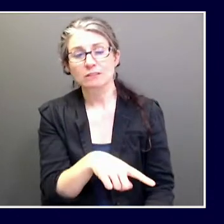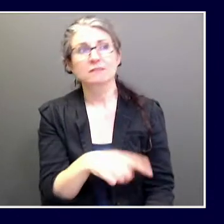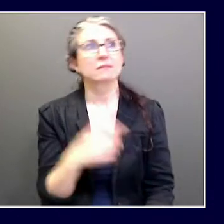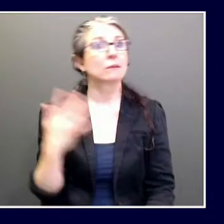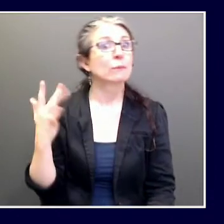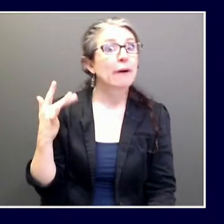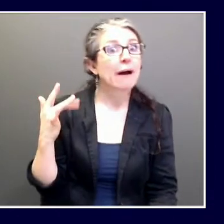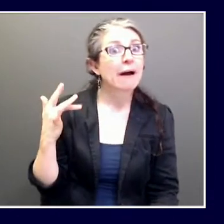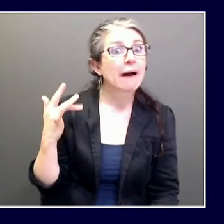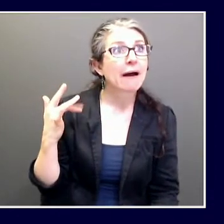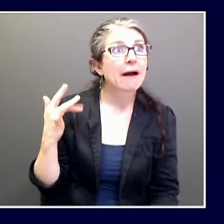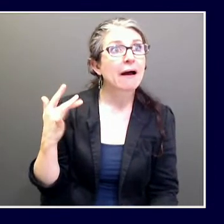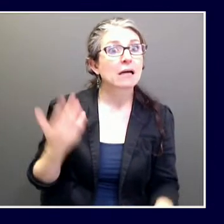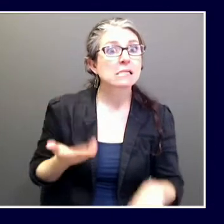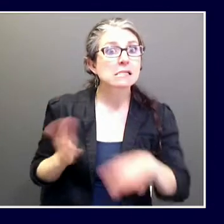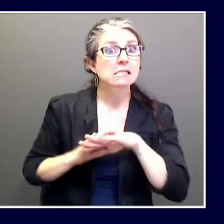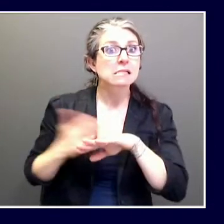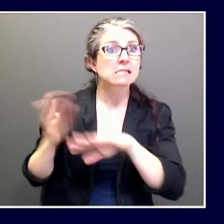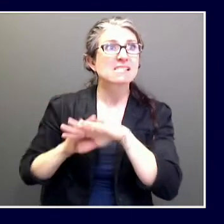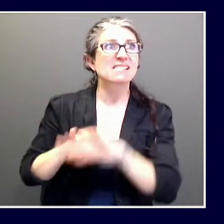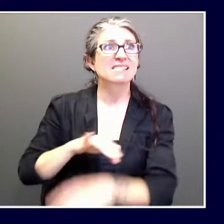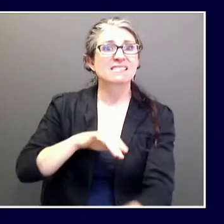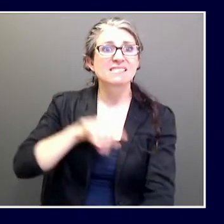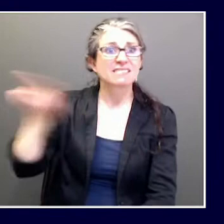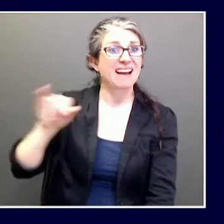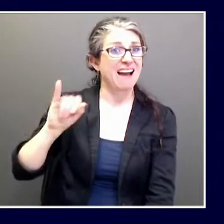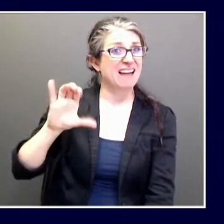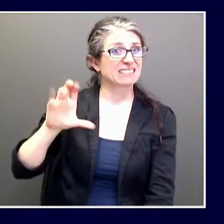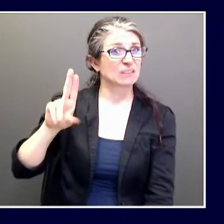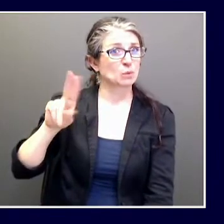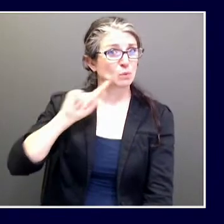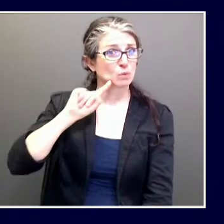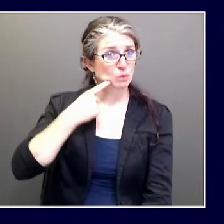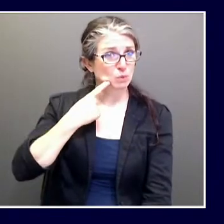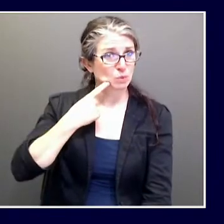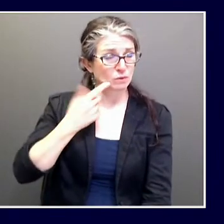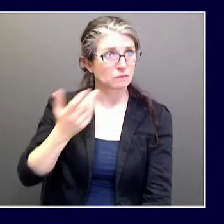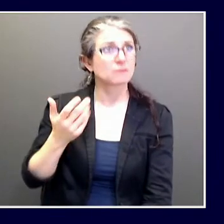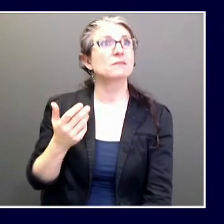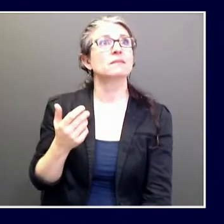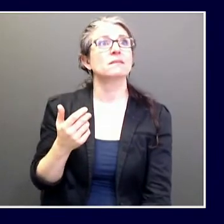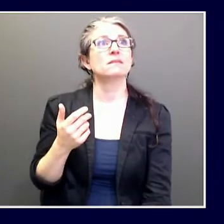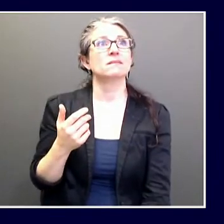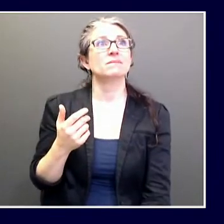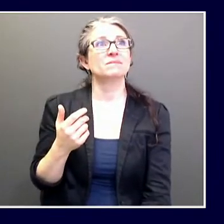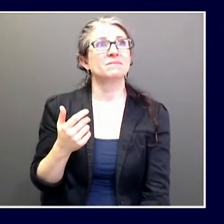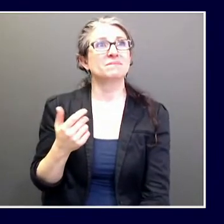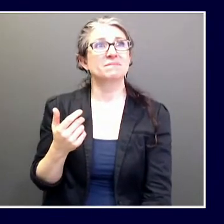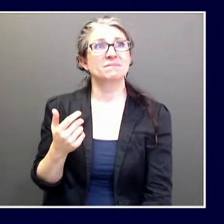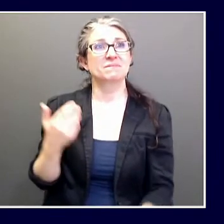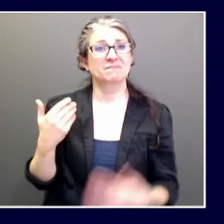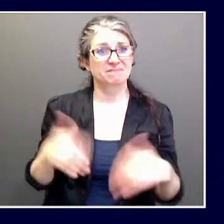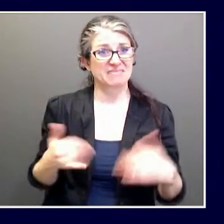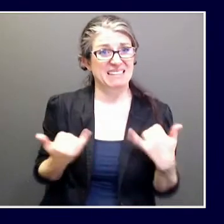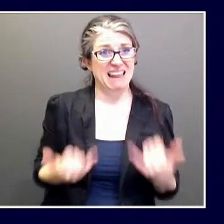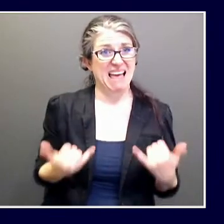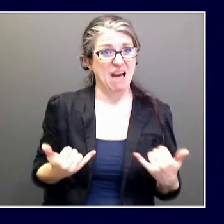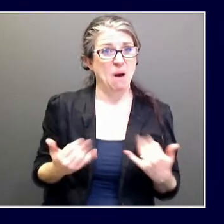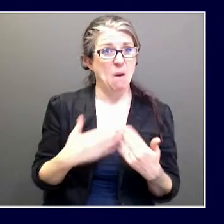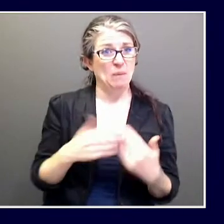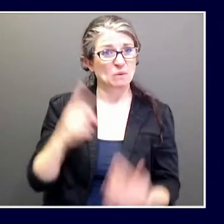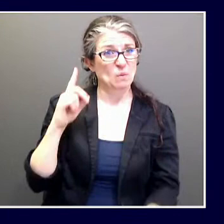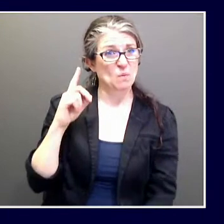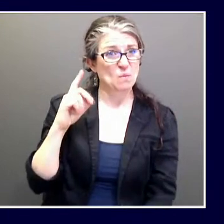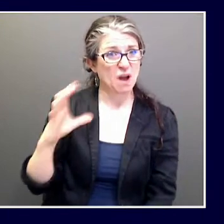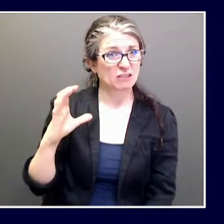in ICU admissions, almost at 100, number of ventilators, record high today, sadly. What we see when we